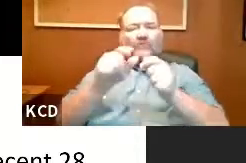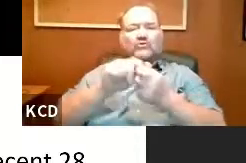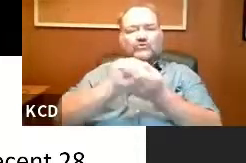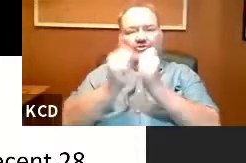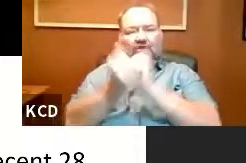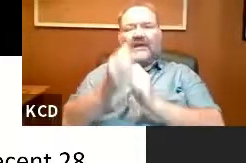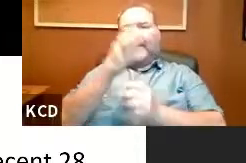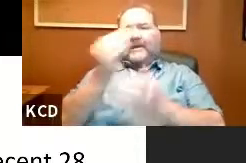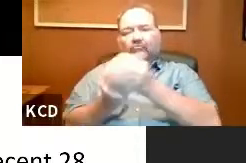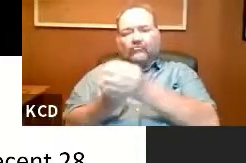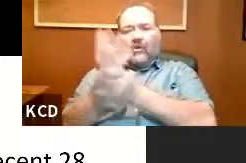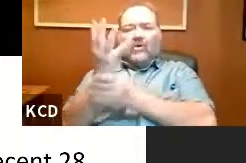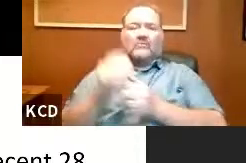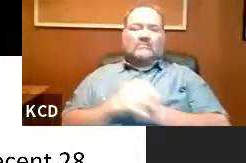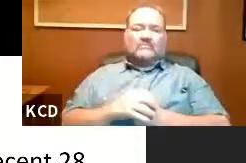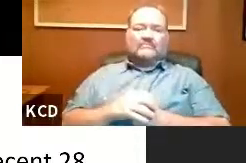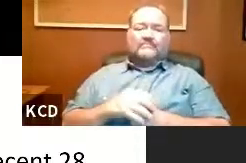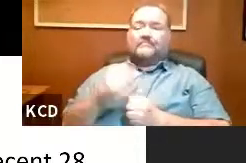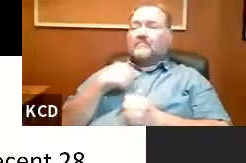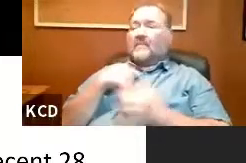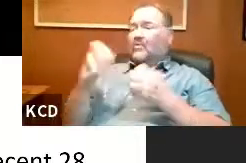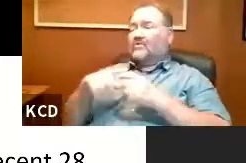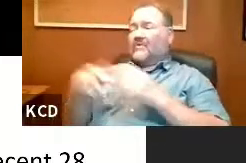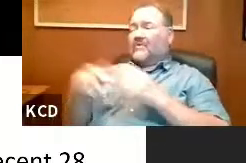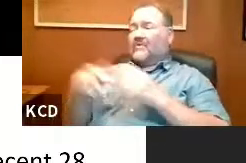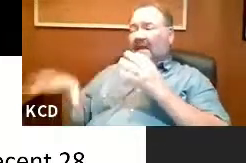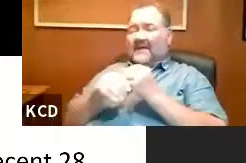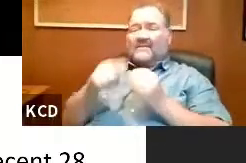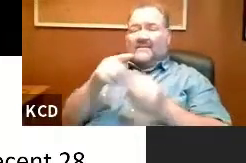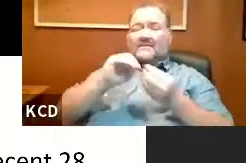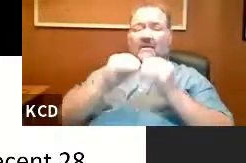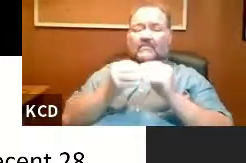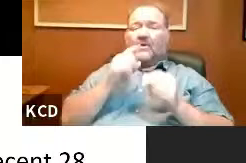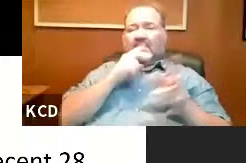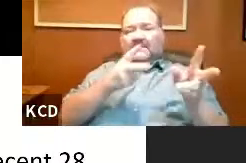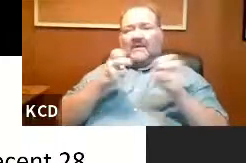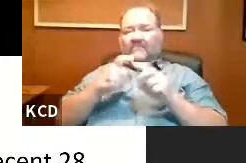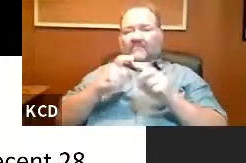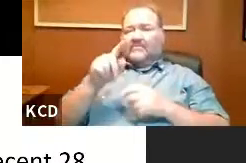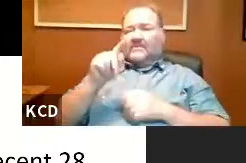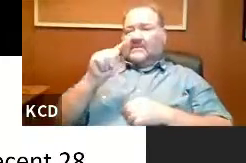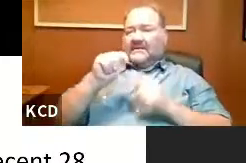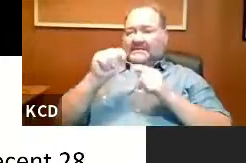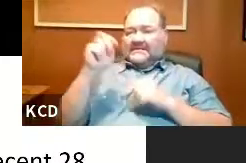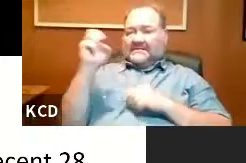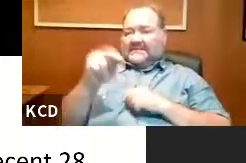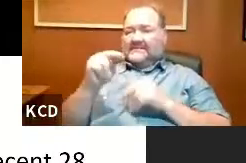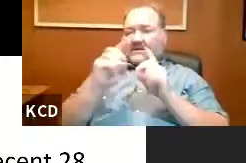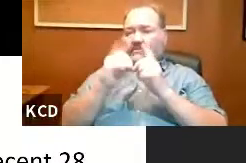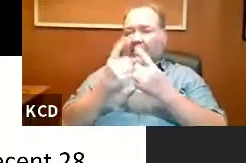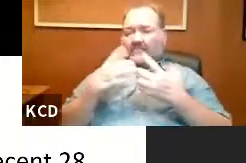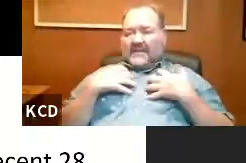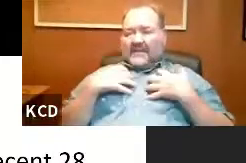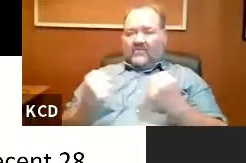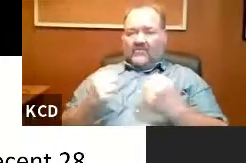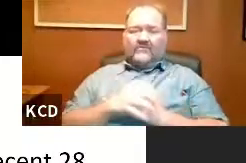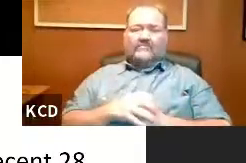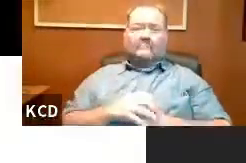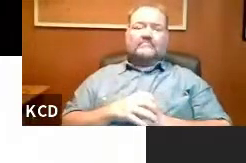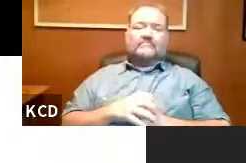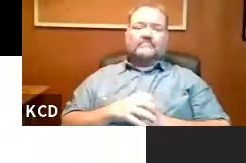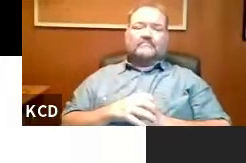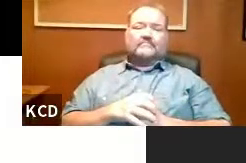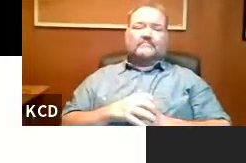grow. And I'd also like to add these values are again taken from the Tennessee Department of Health. Next slide.